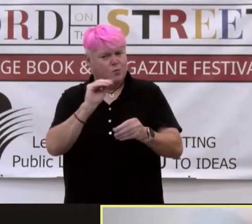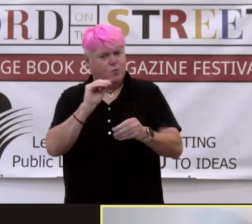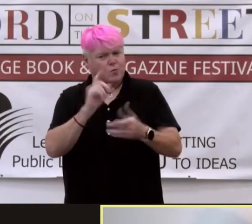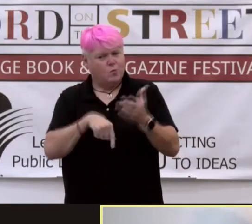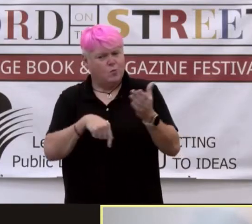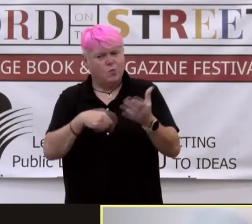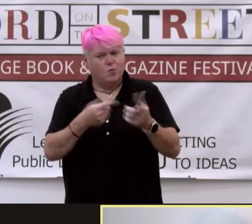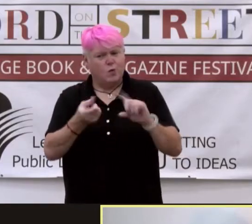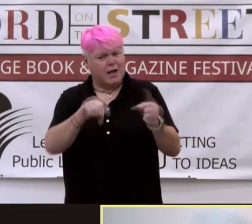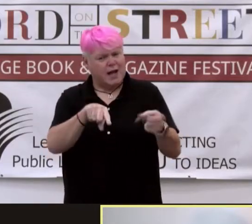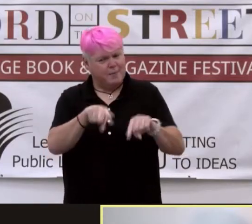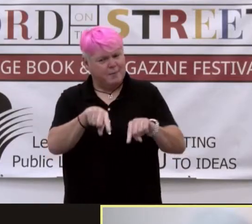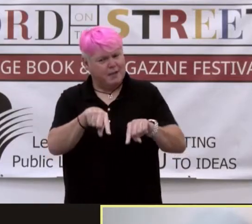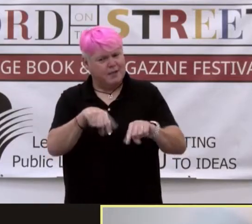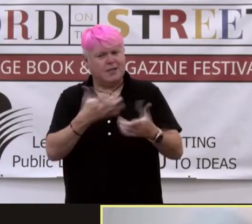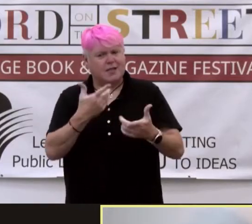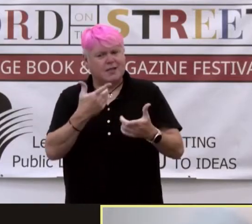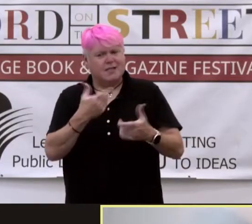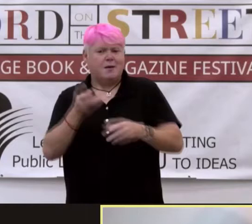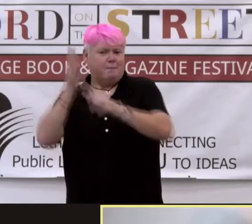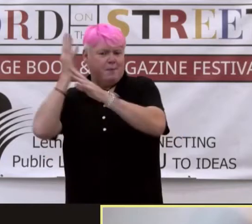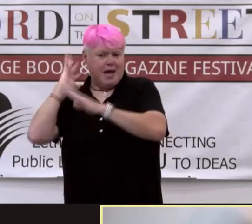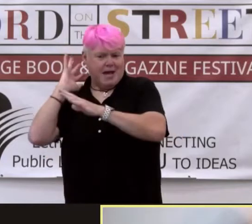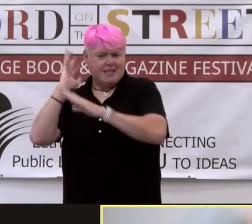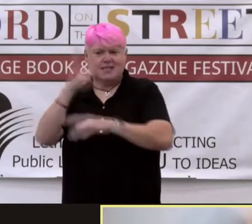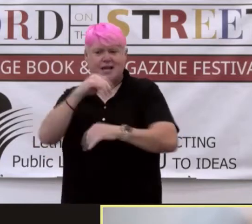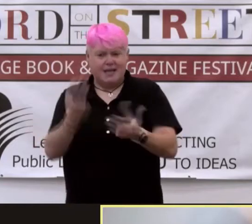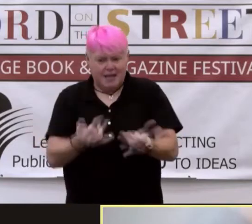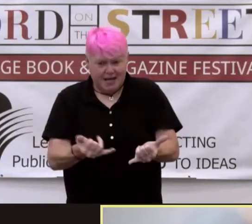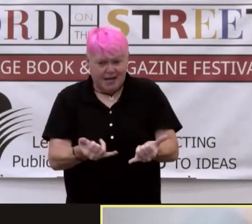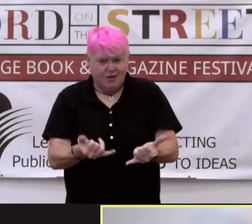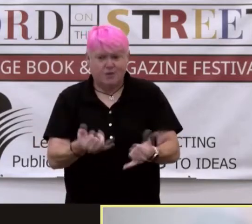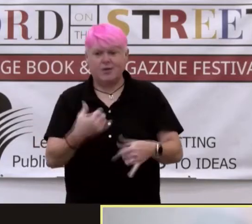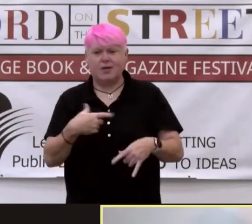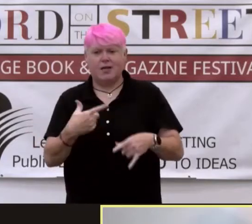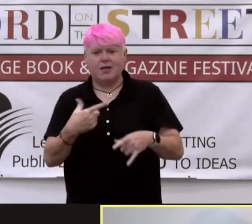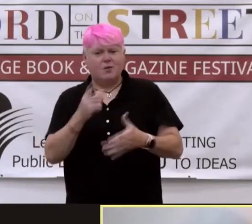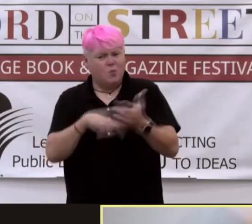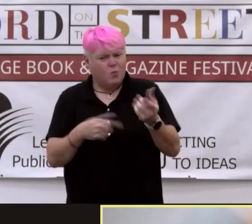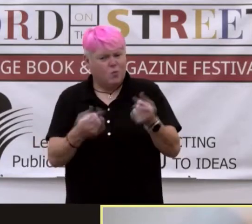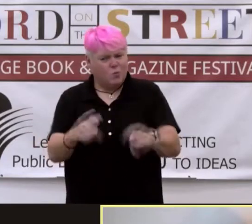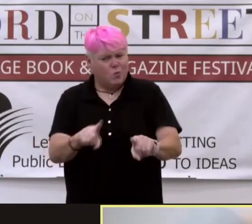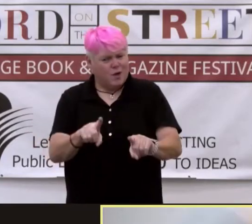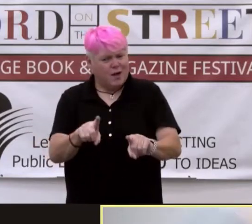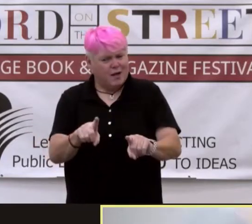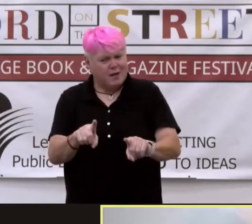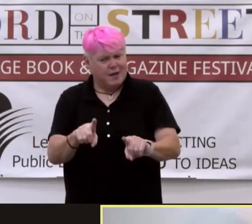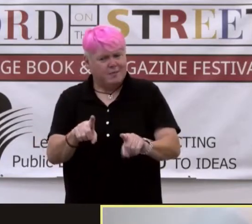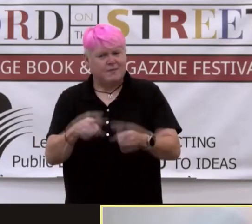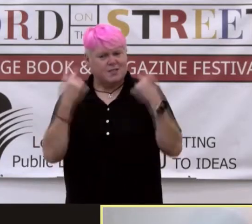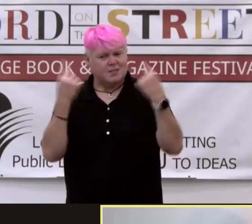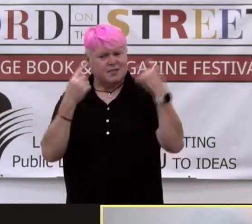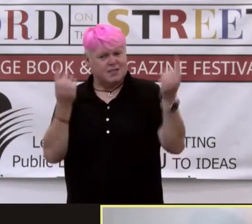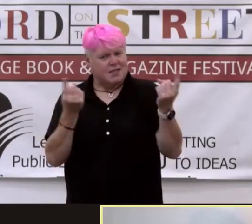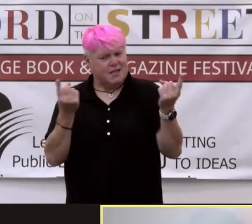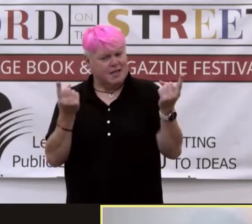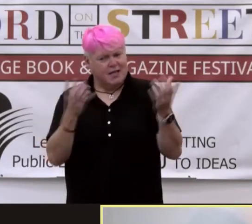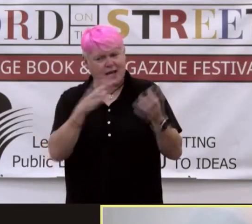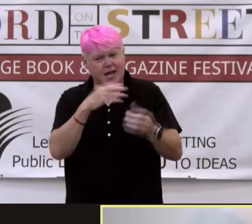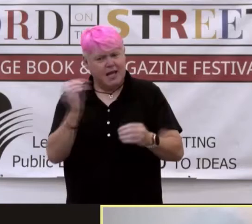and he's a little bit in the present. And the whole book is trying to culminate in what happened to her and if she succeeded in her goal.